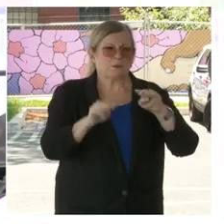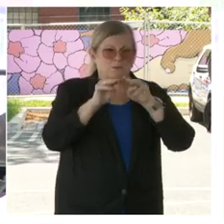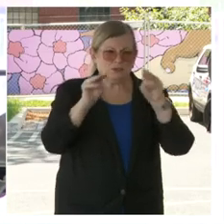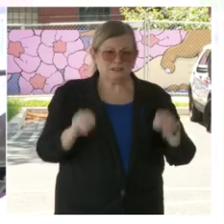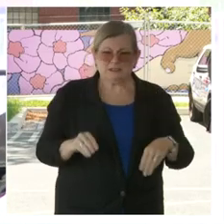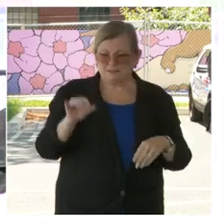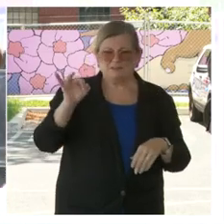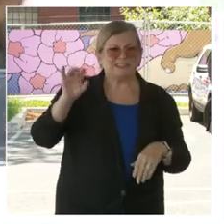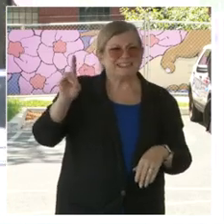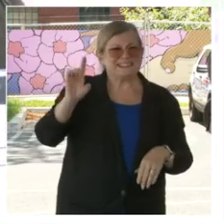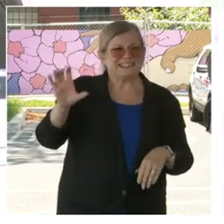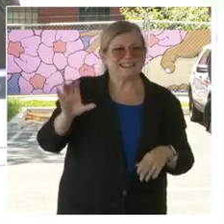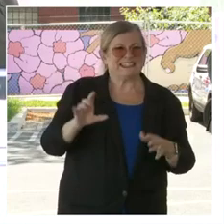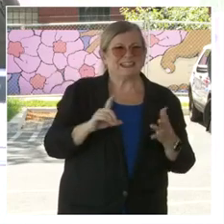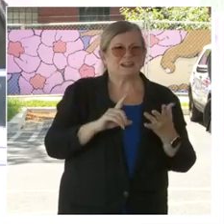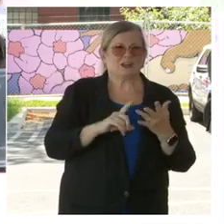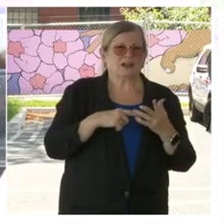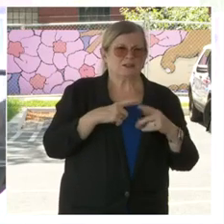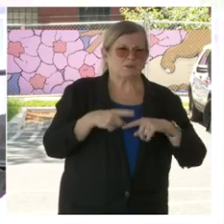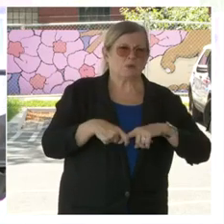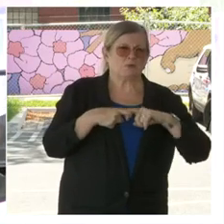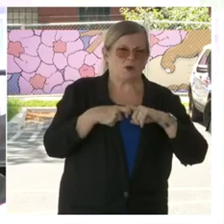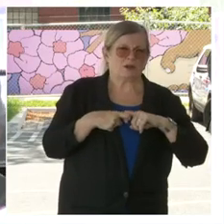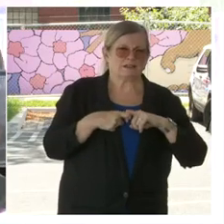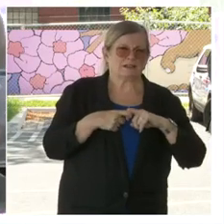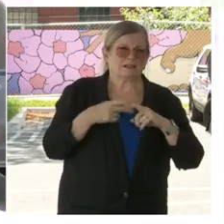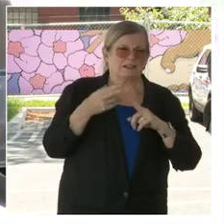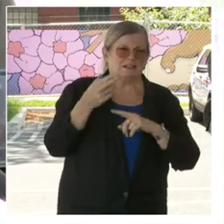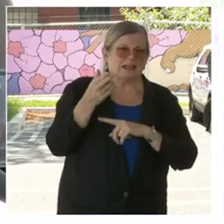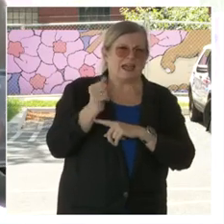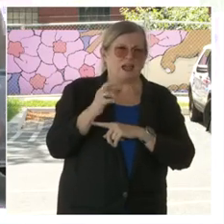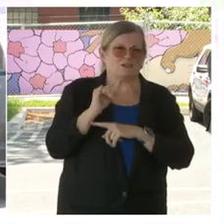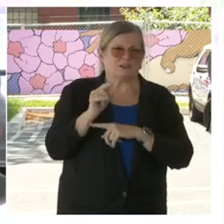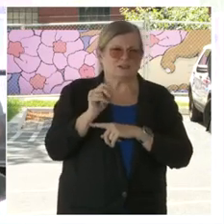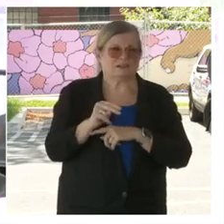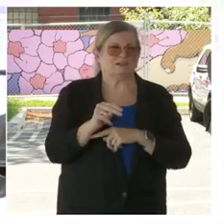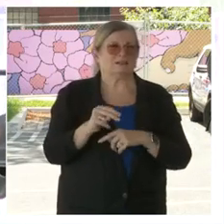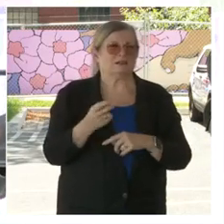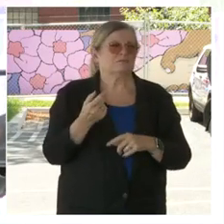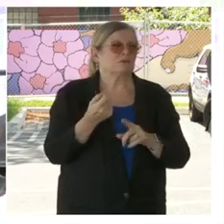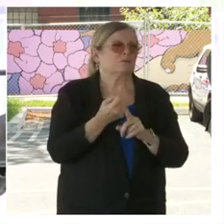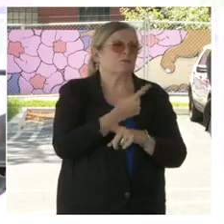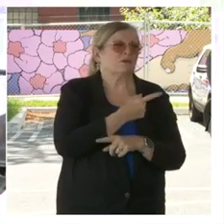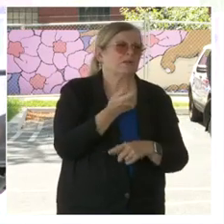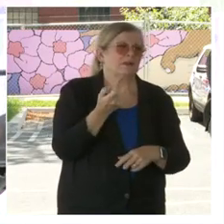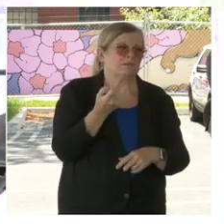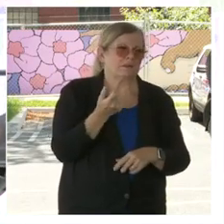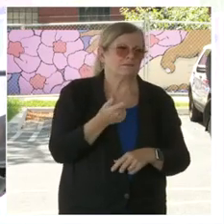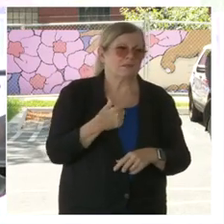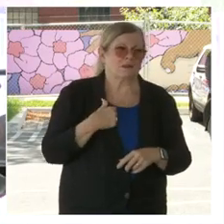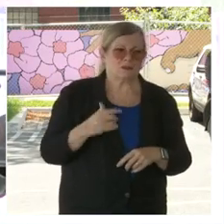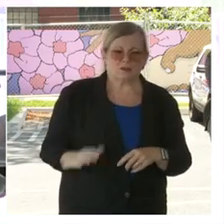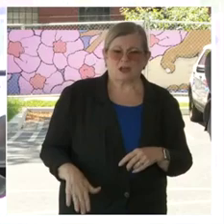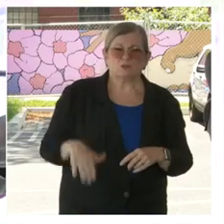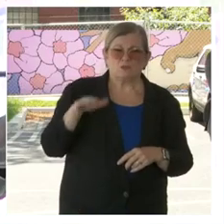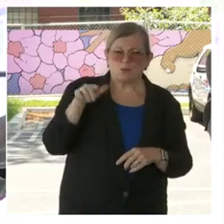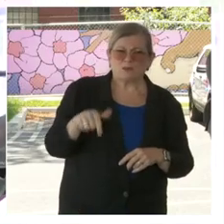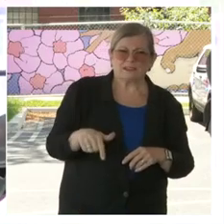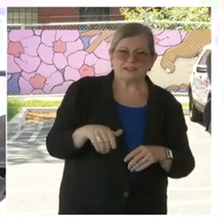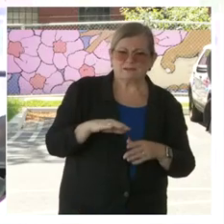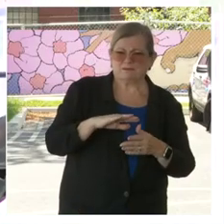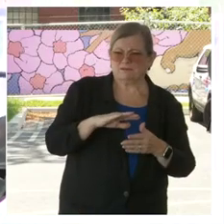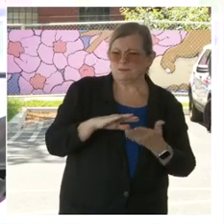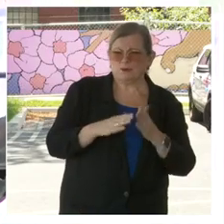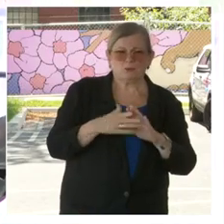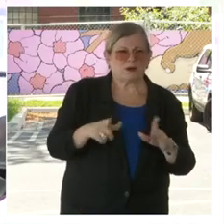Harrison, and I'm gonna pause for a moment, and I'm gonna get off script. What you may not know is that Greg and I grew up in this community as kids, just trying to figure